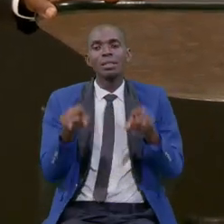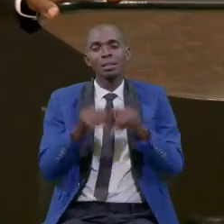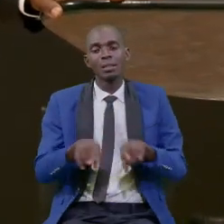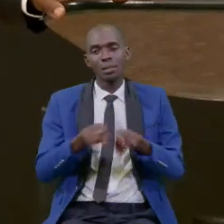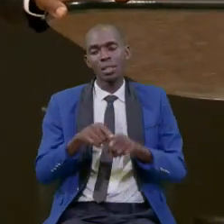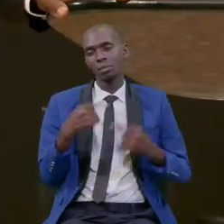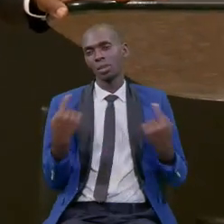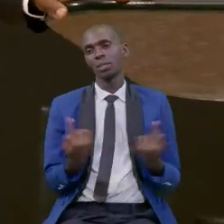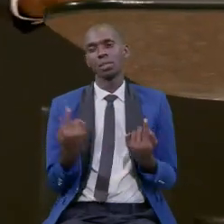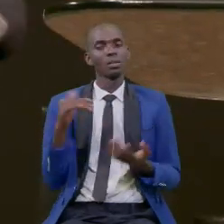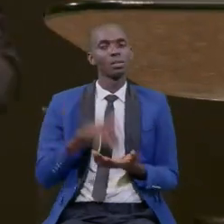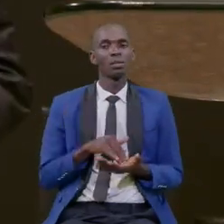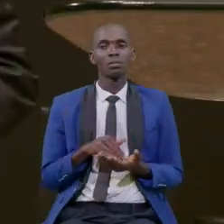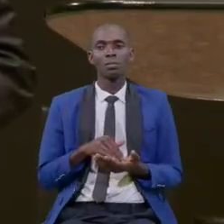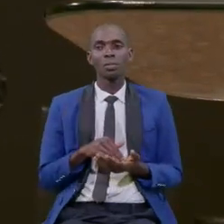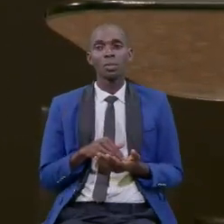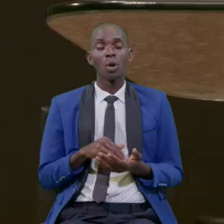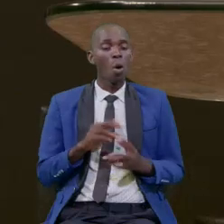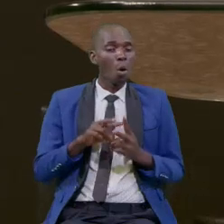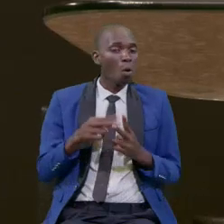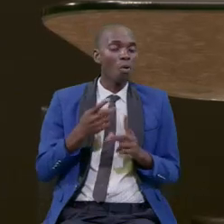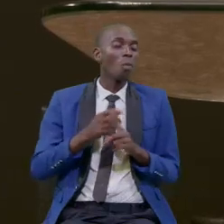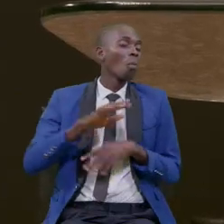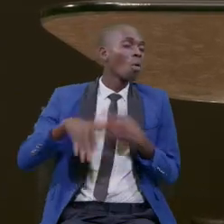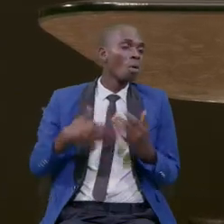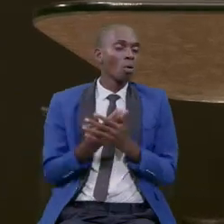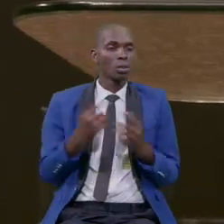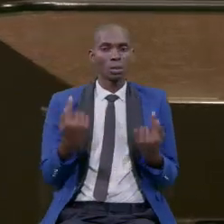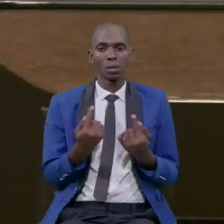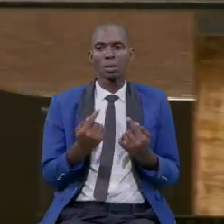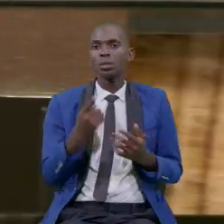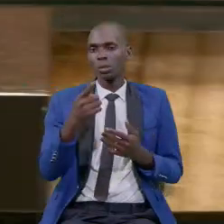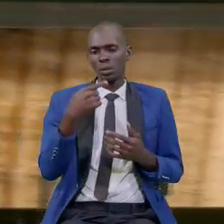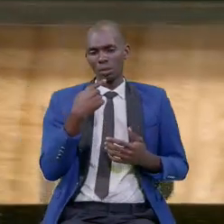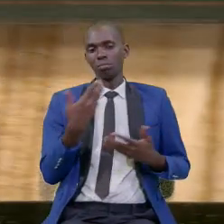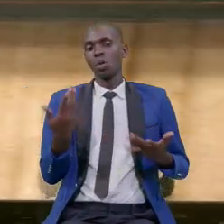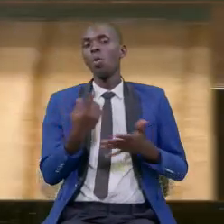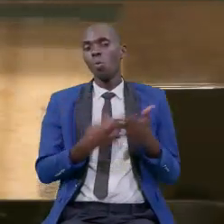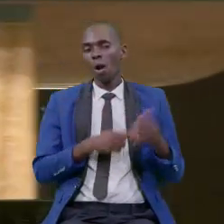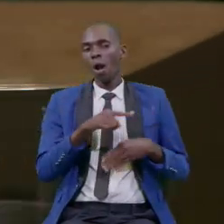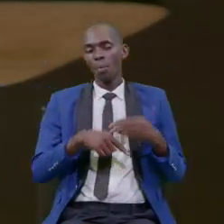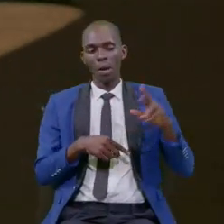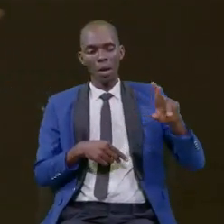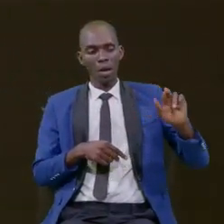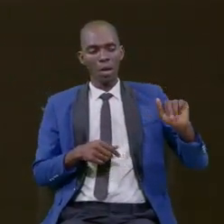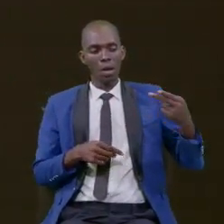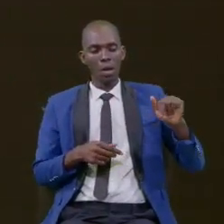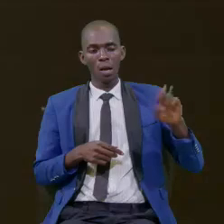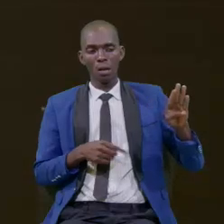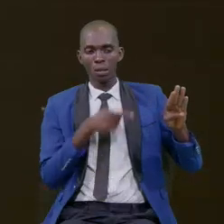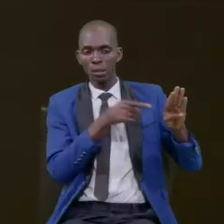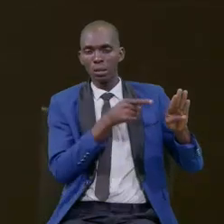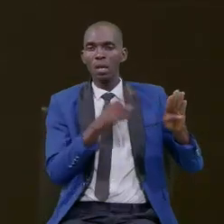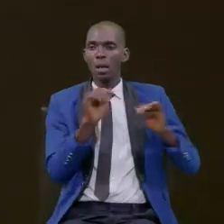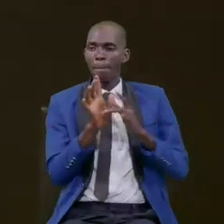When all the sins, oh, you say, but how about Rahab? Because Rahab is referred to, even in the